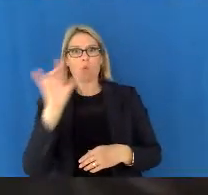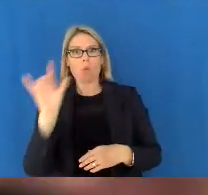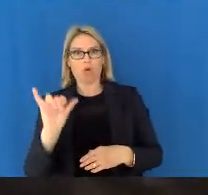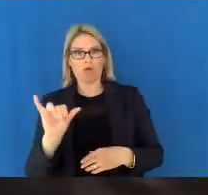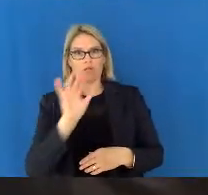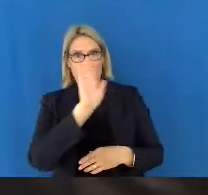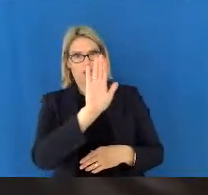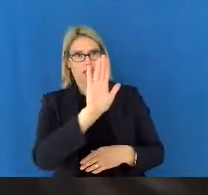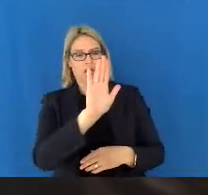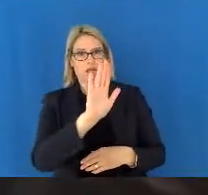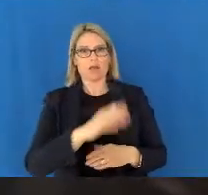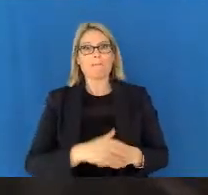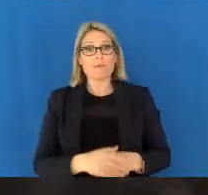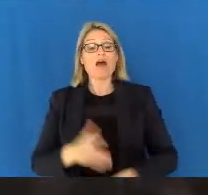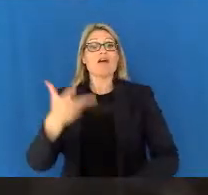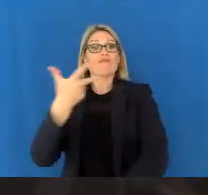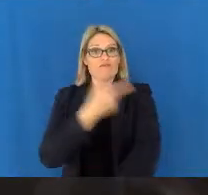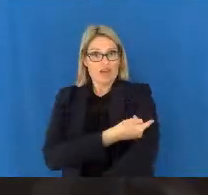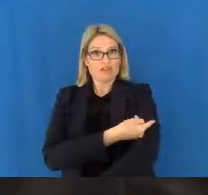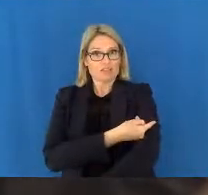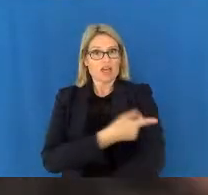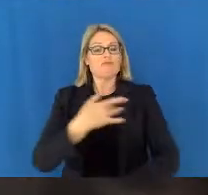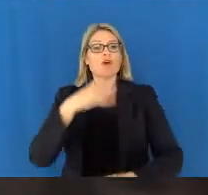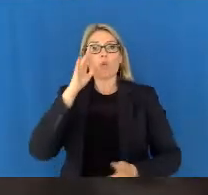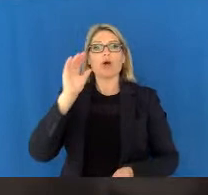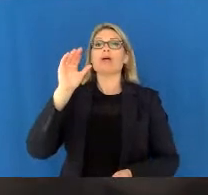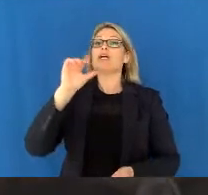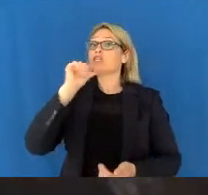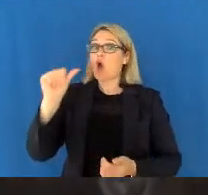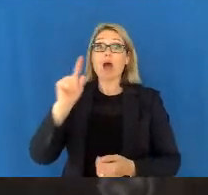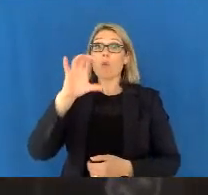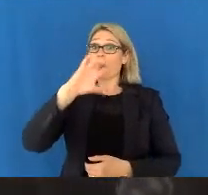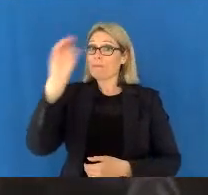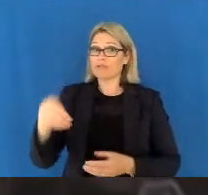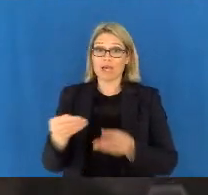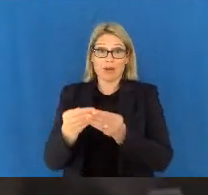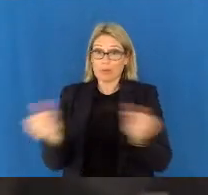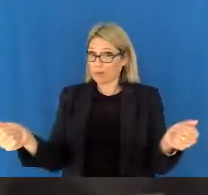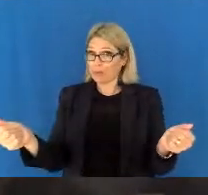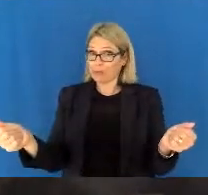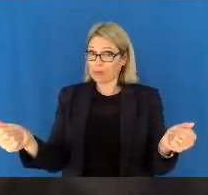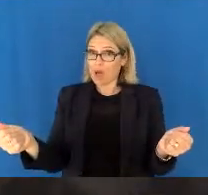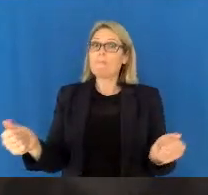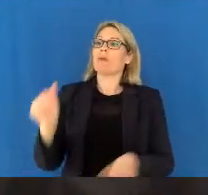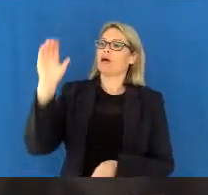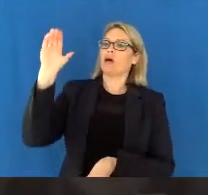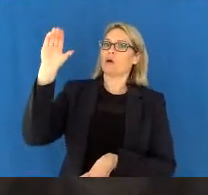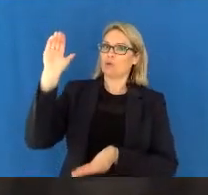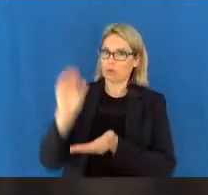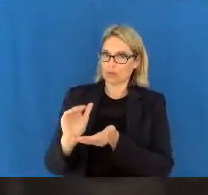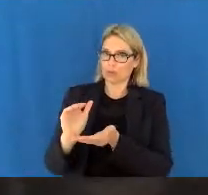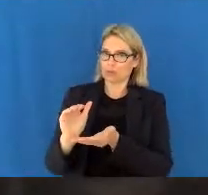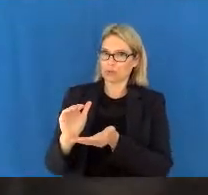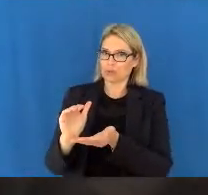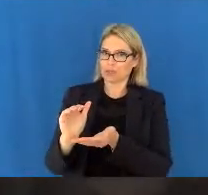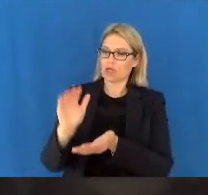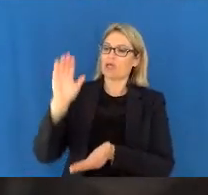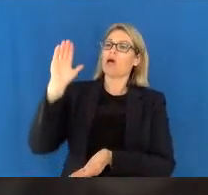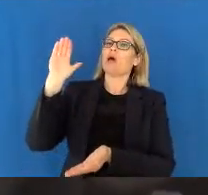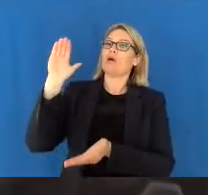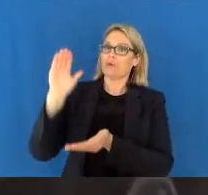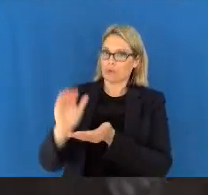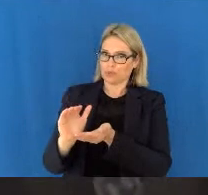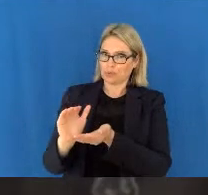is probably going to show us that it reduces contagion, it reduces the fact that we